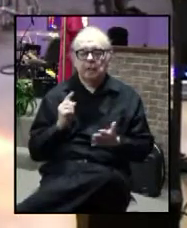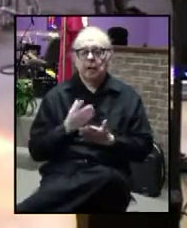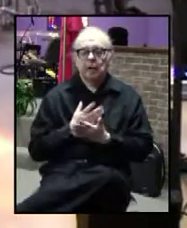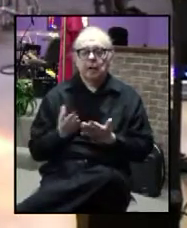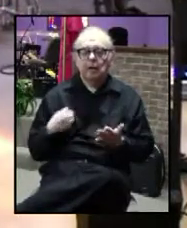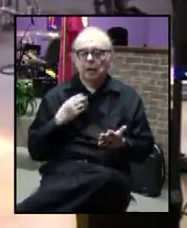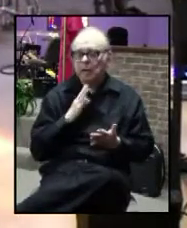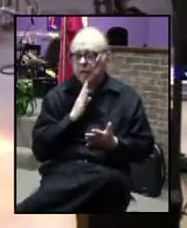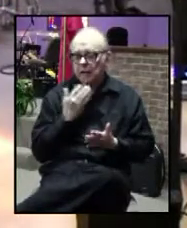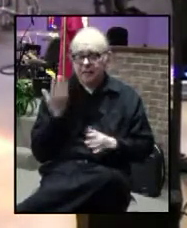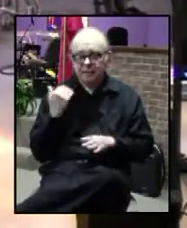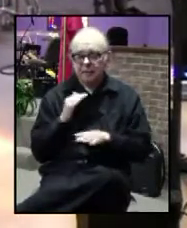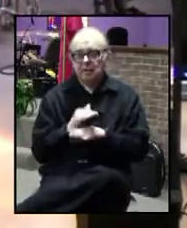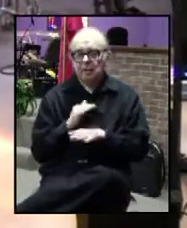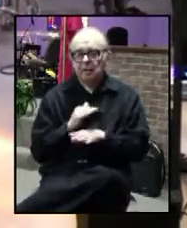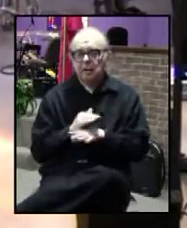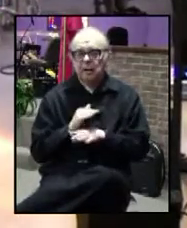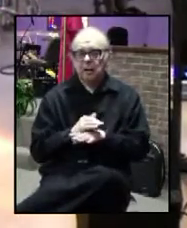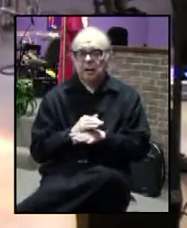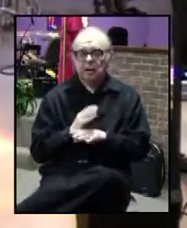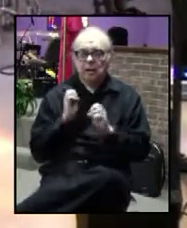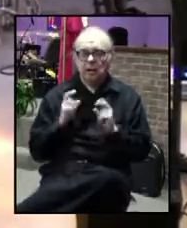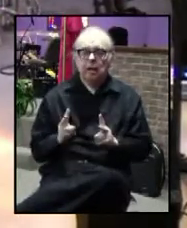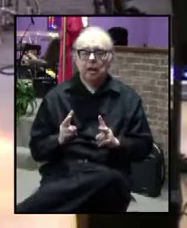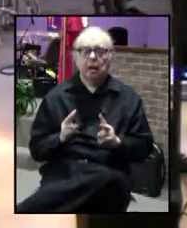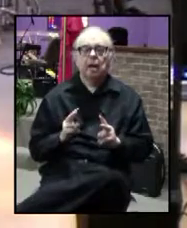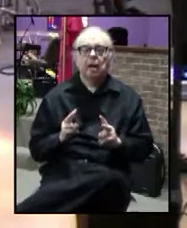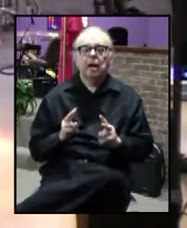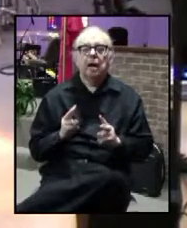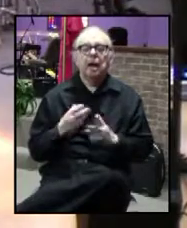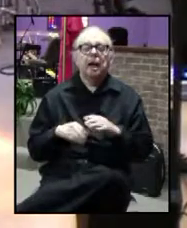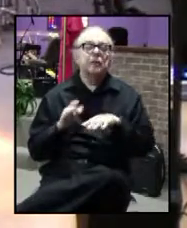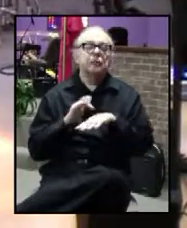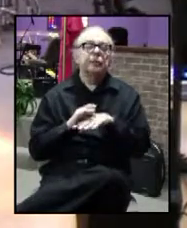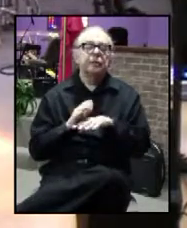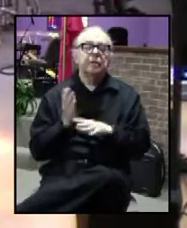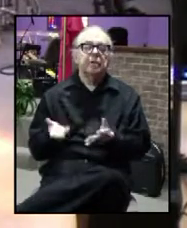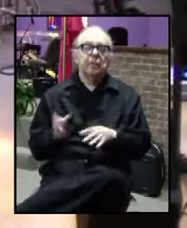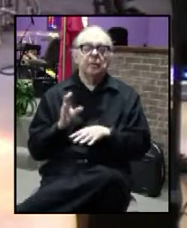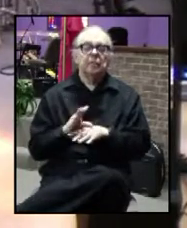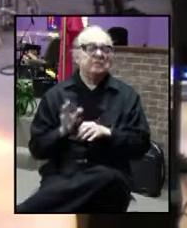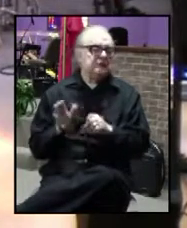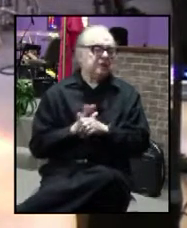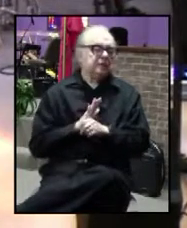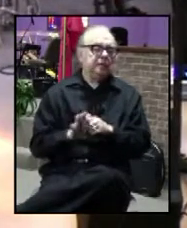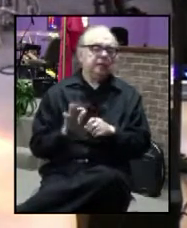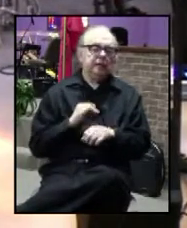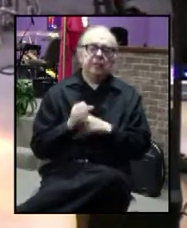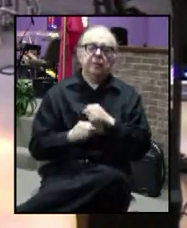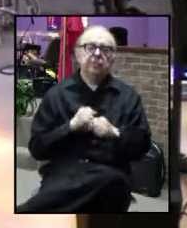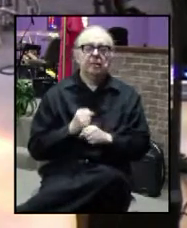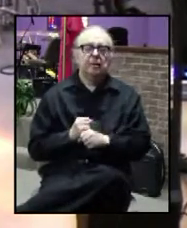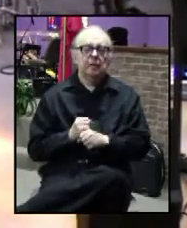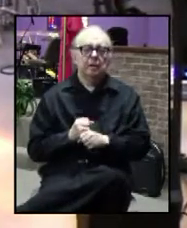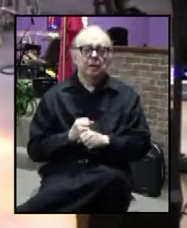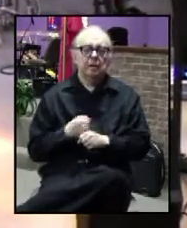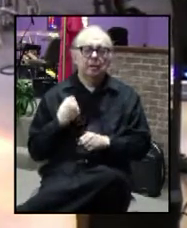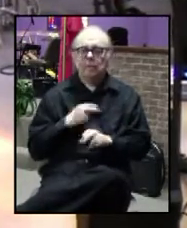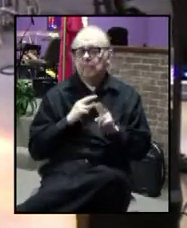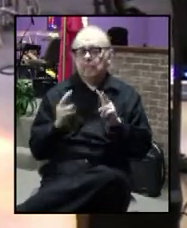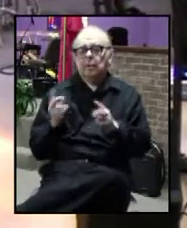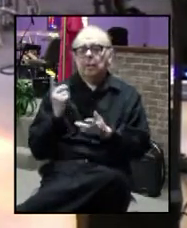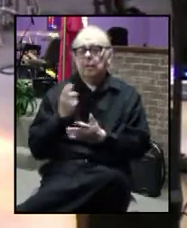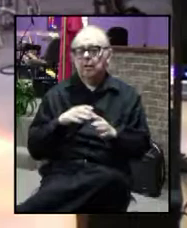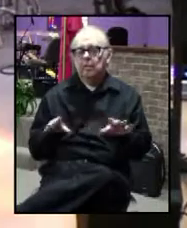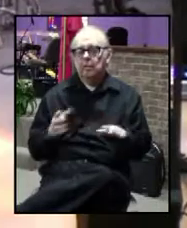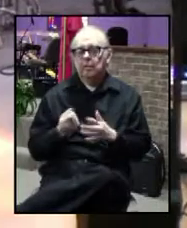things we talked about last night was evangelism and outreach in this church full bore this year. Because we looked at what we